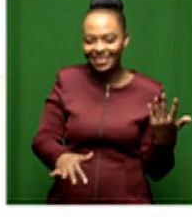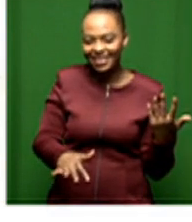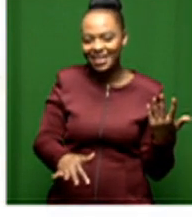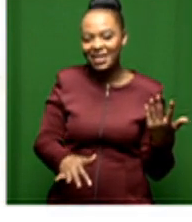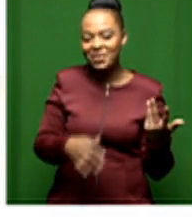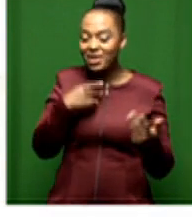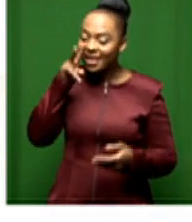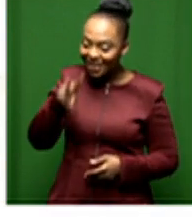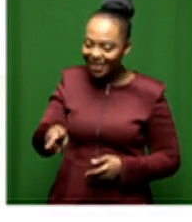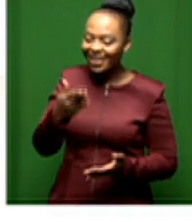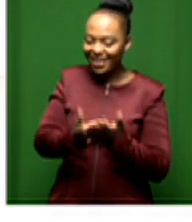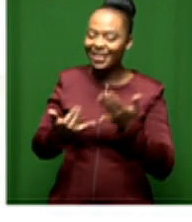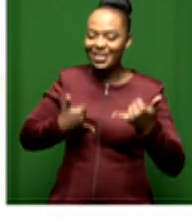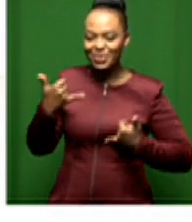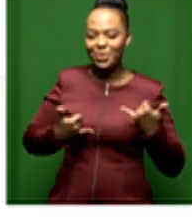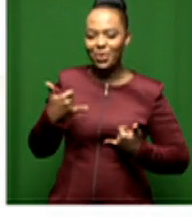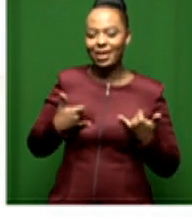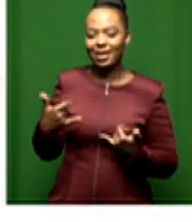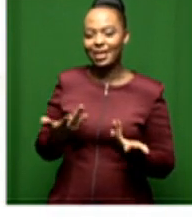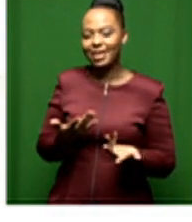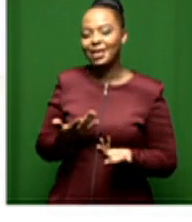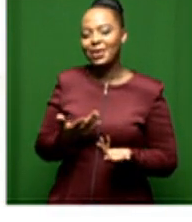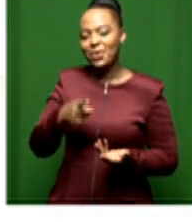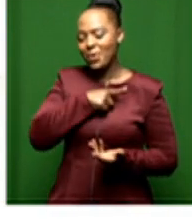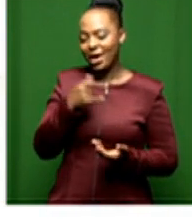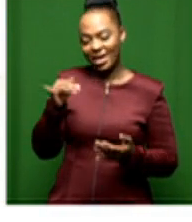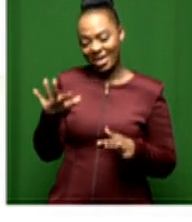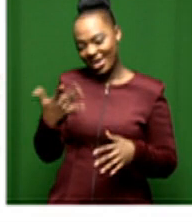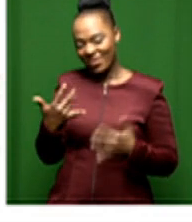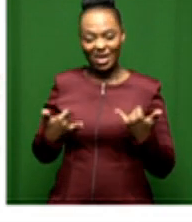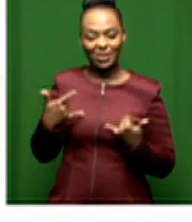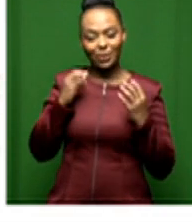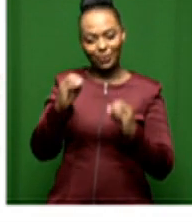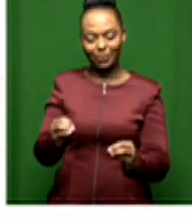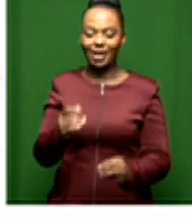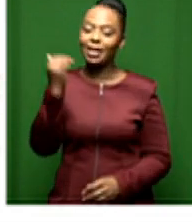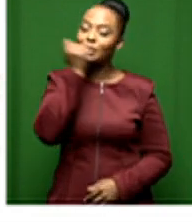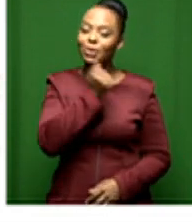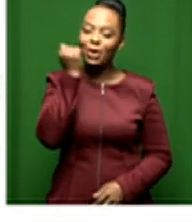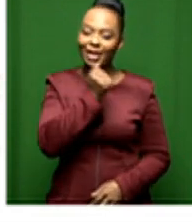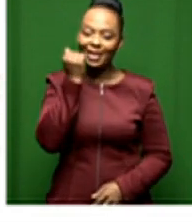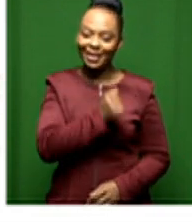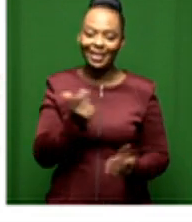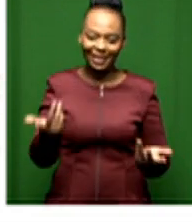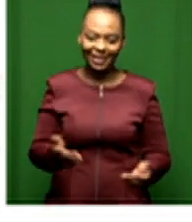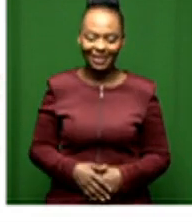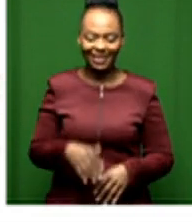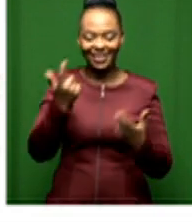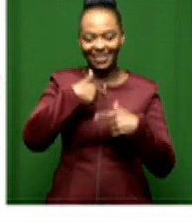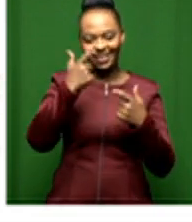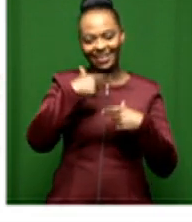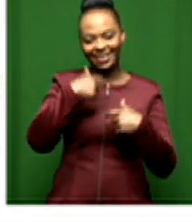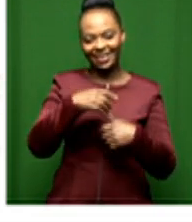you might enjoy it. And if you don't enjoy it, then we're sorry. Sure. Point